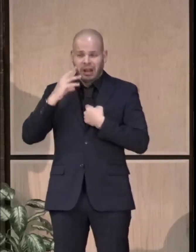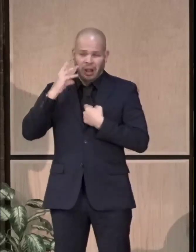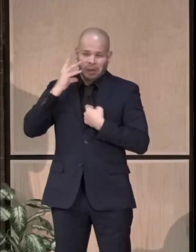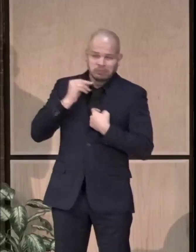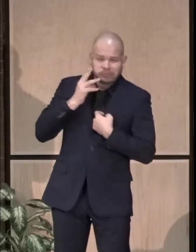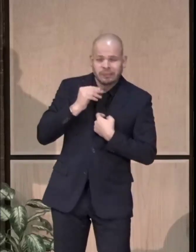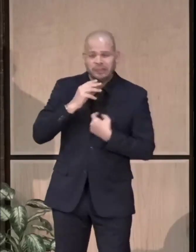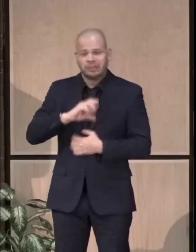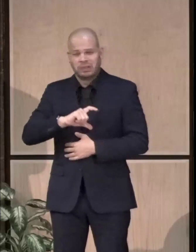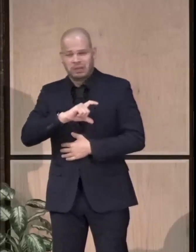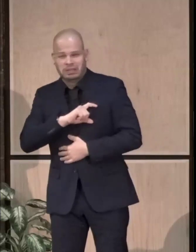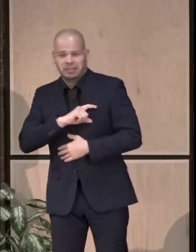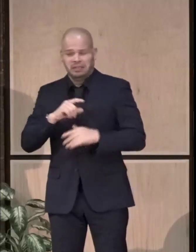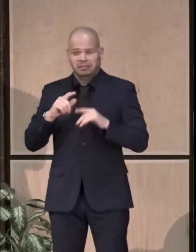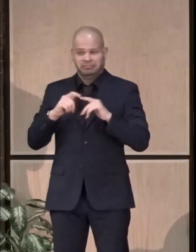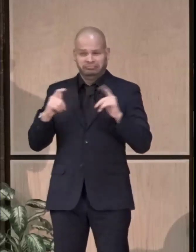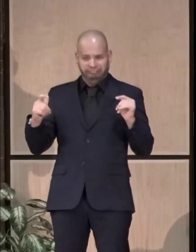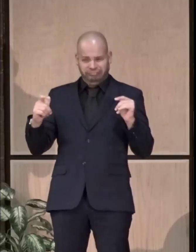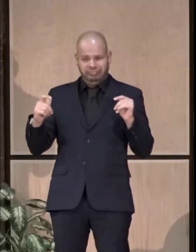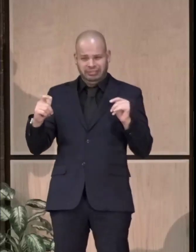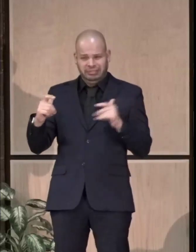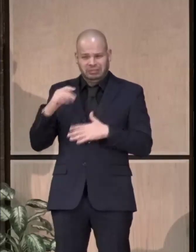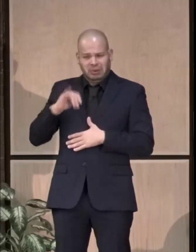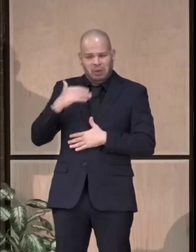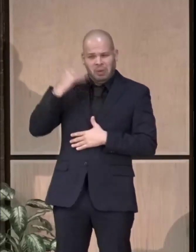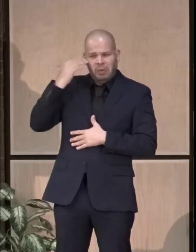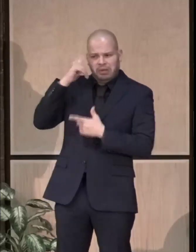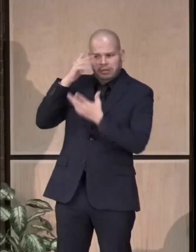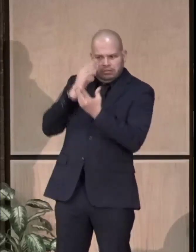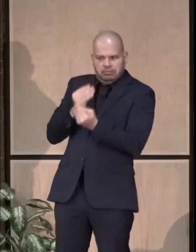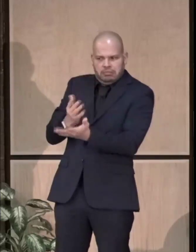Okay. And then halfway down, you say